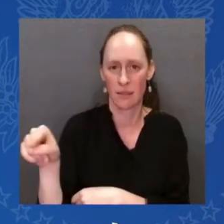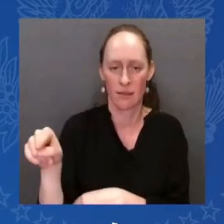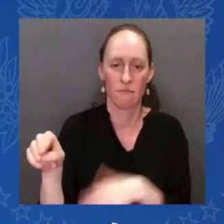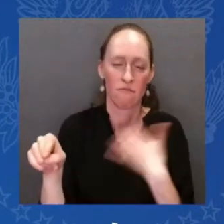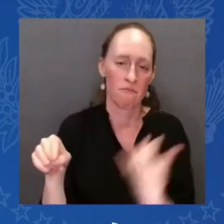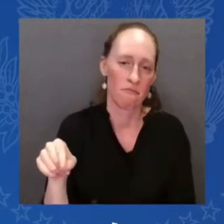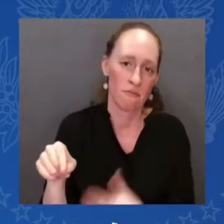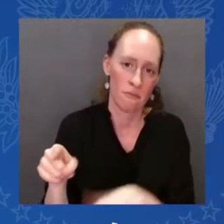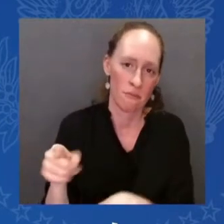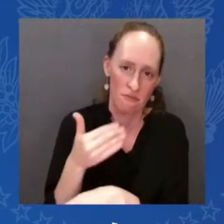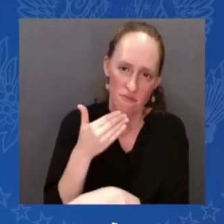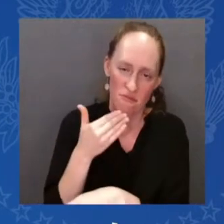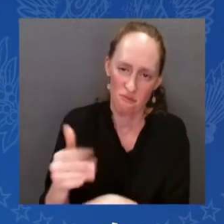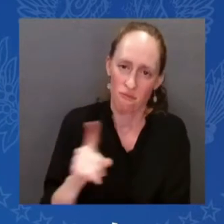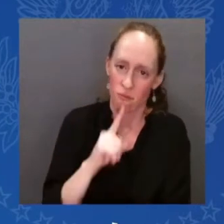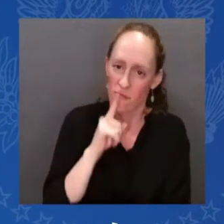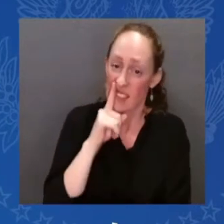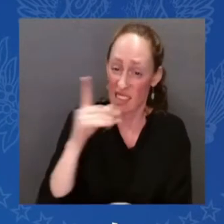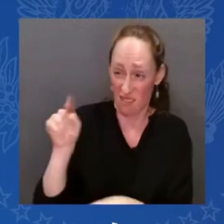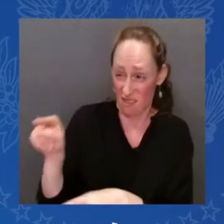history is American history.